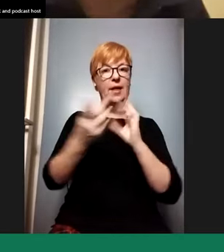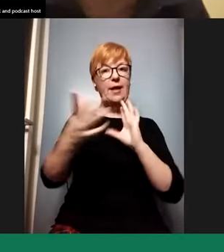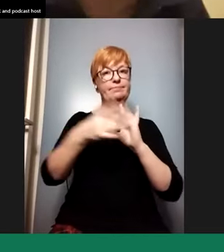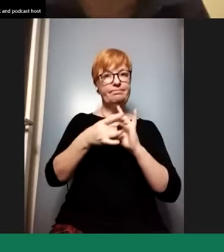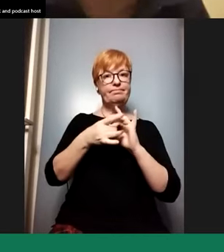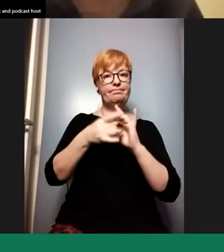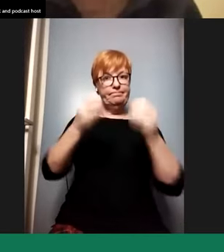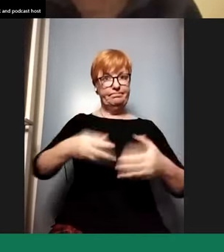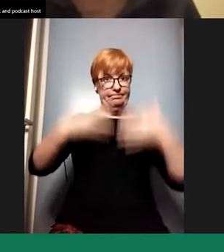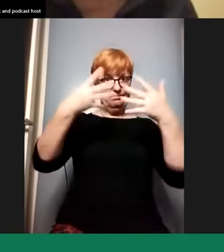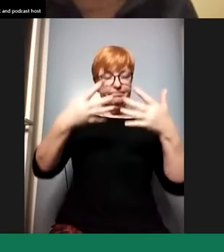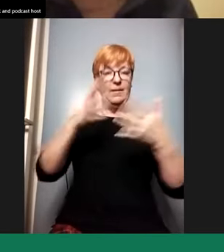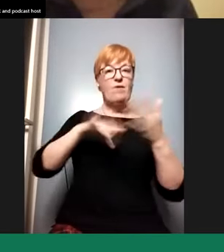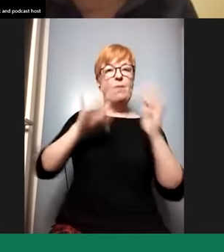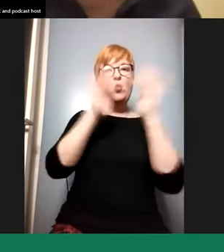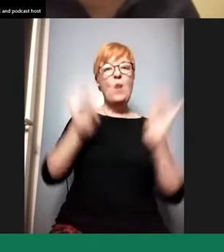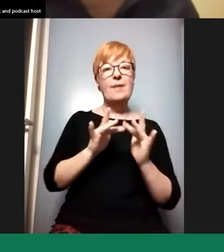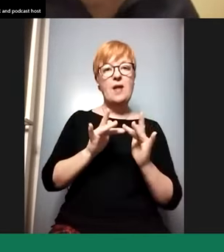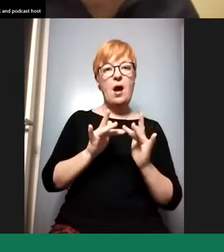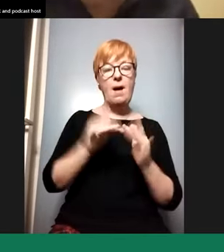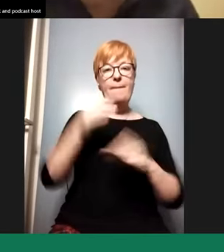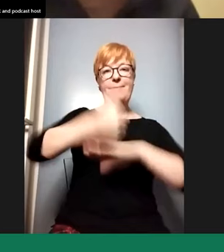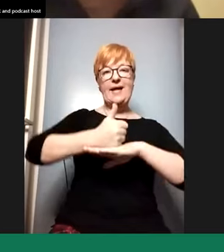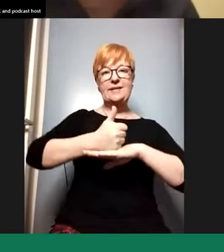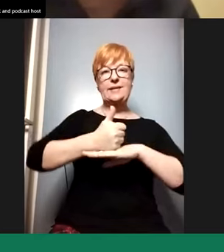Webinar. They're based in Birmingham. They're part of the National Windrush